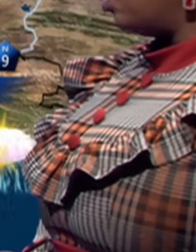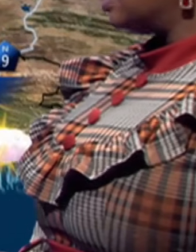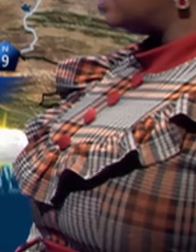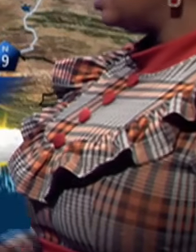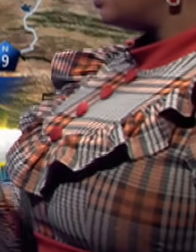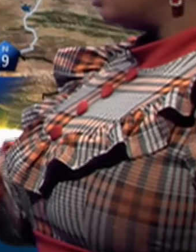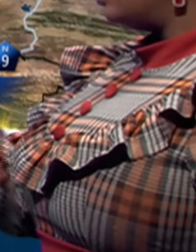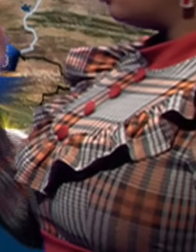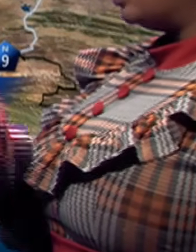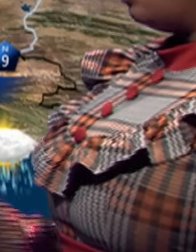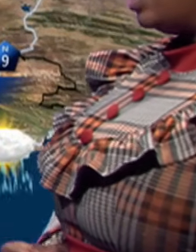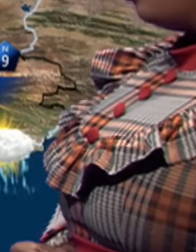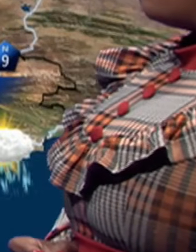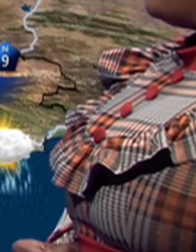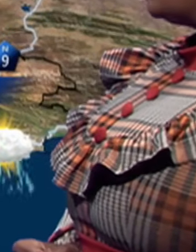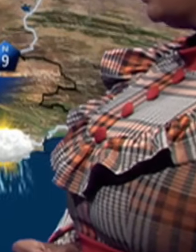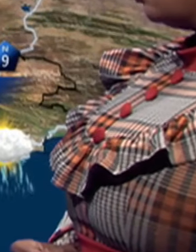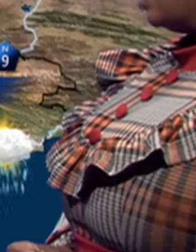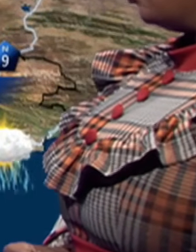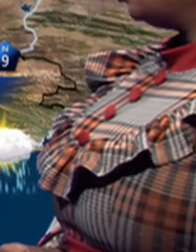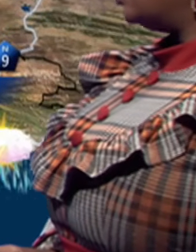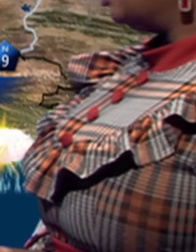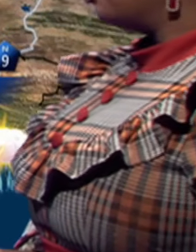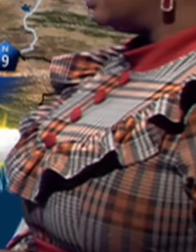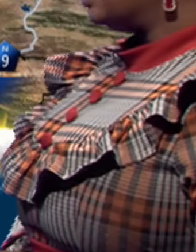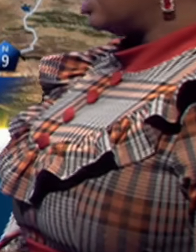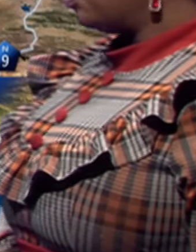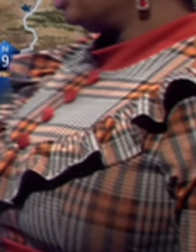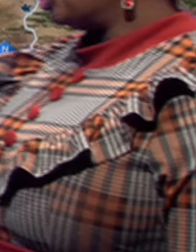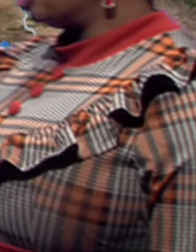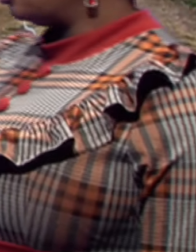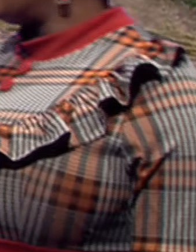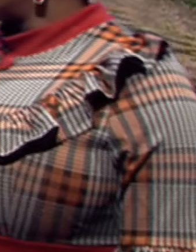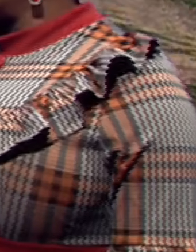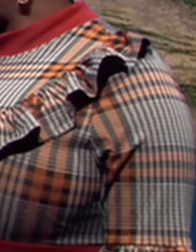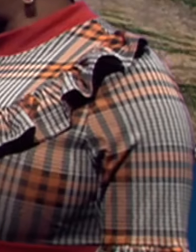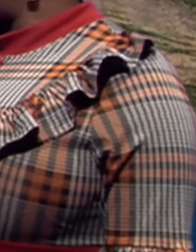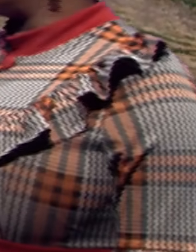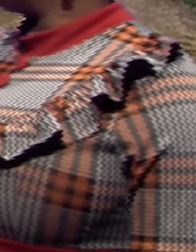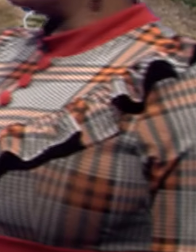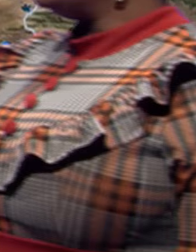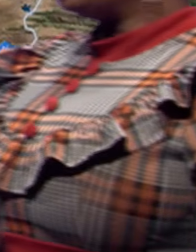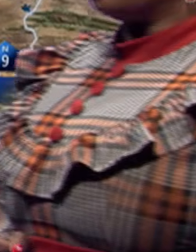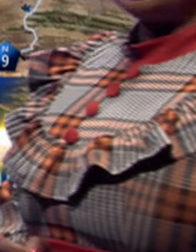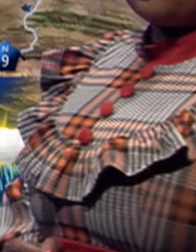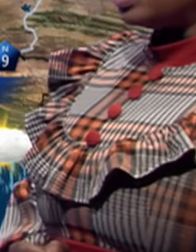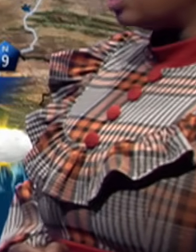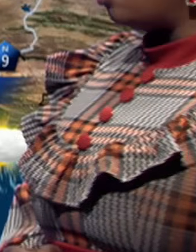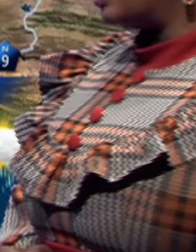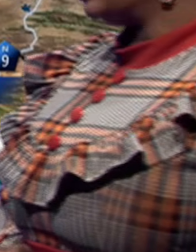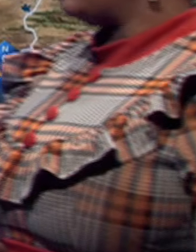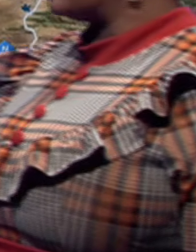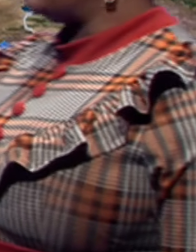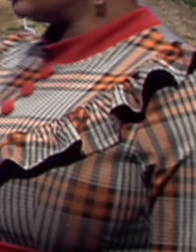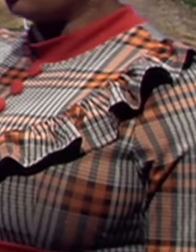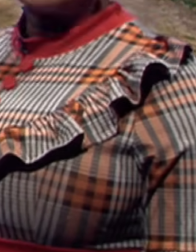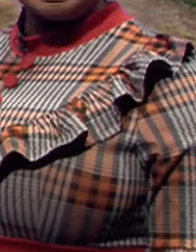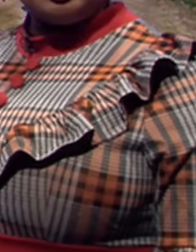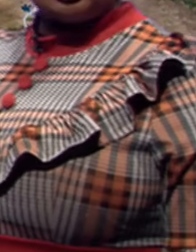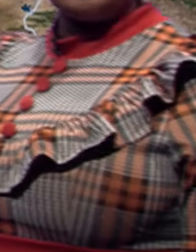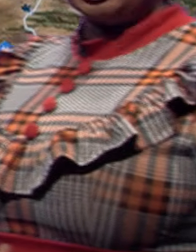Cape go la sasa re lebelela gona go la Beaufort West go tla be go ntse go na le dipula tšela re boletšeng ka tšona ge re lebelela gona le karolong tše dingwe tša Worcester le gona ka tše